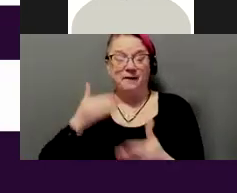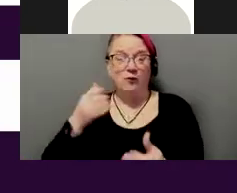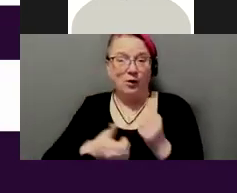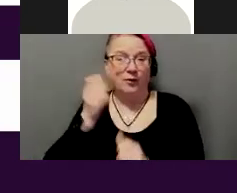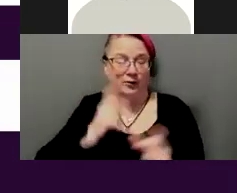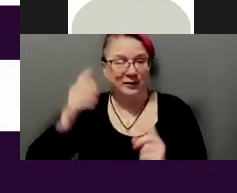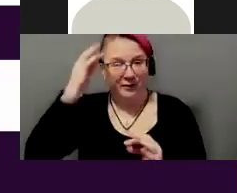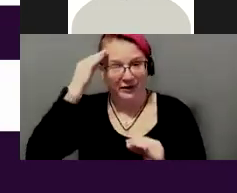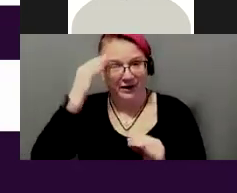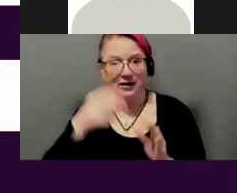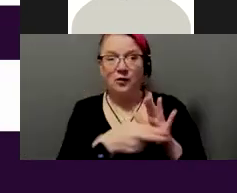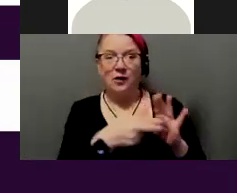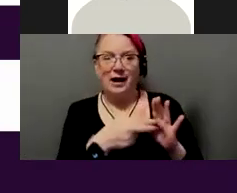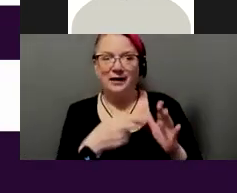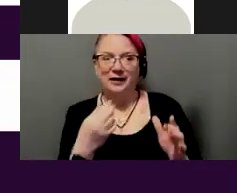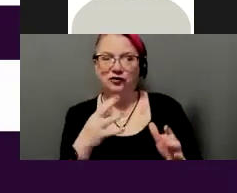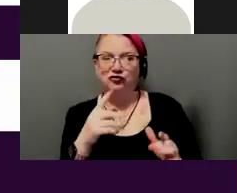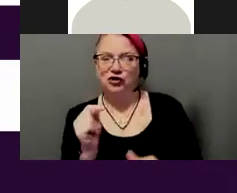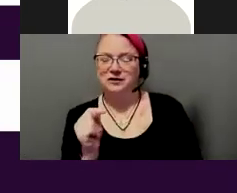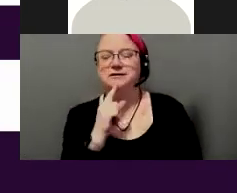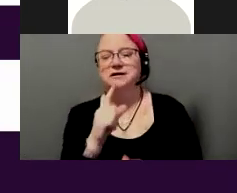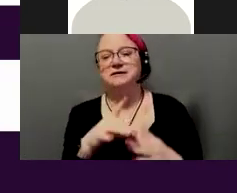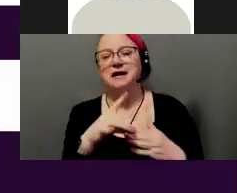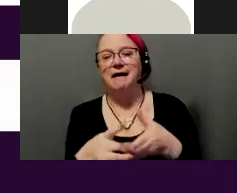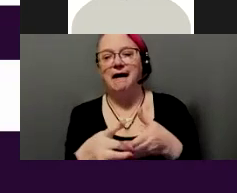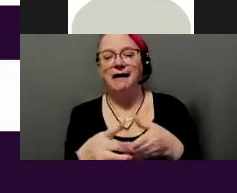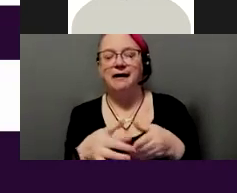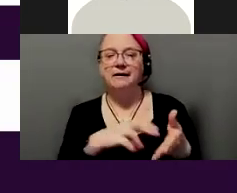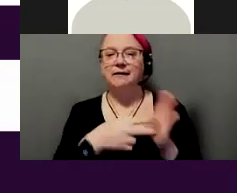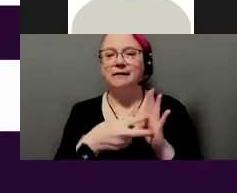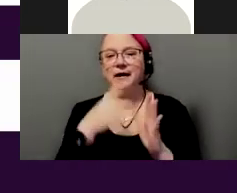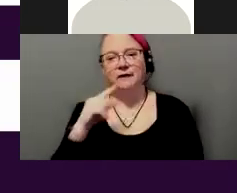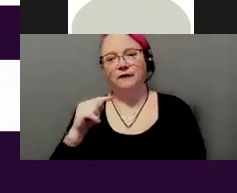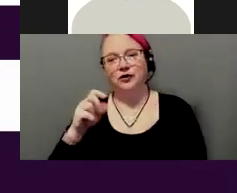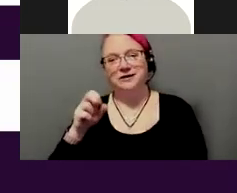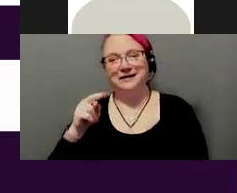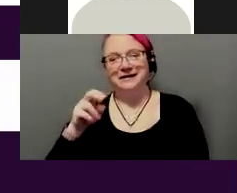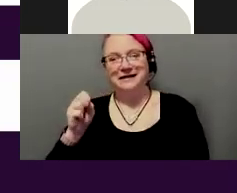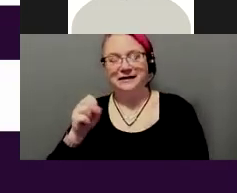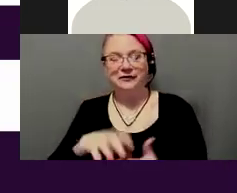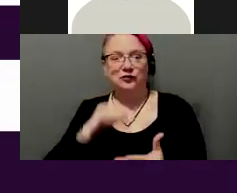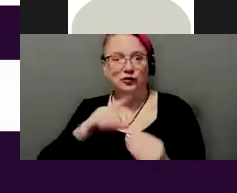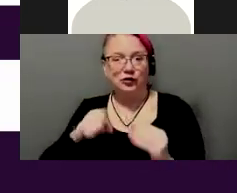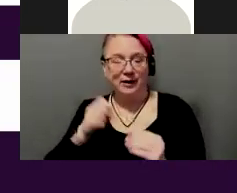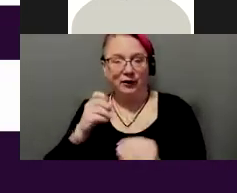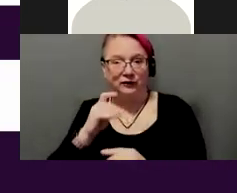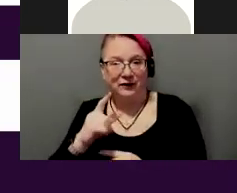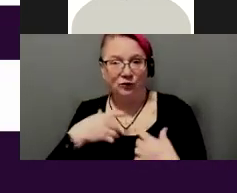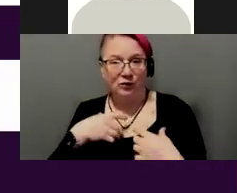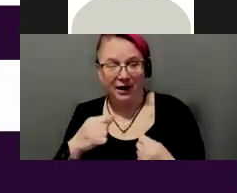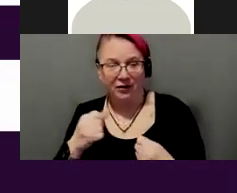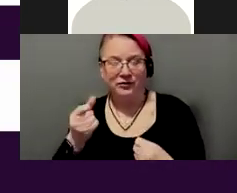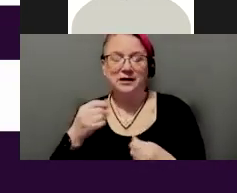is a really great resource as well. It's a guide intended for teens to learn about sexual health and sexuality in media,